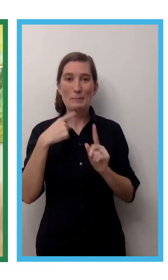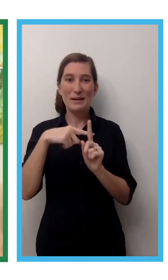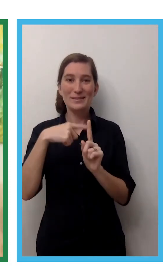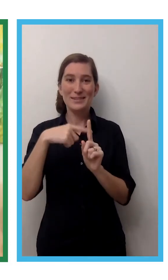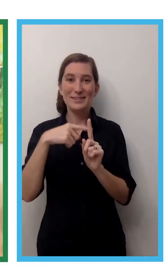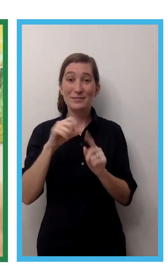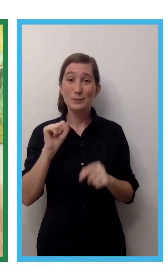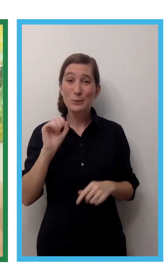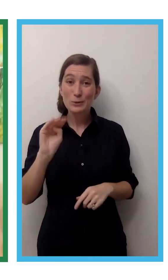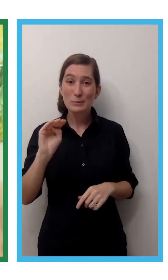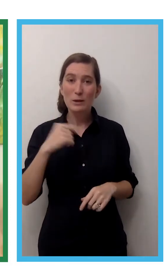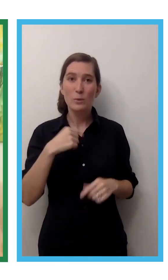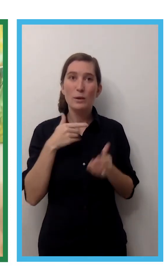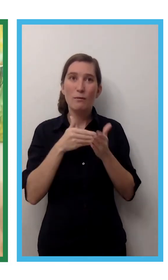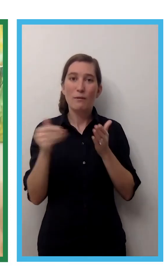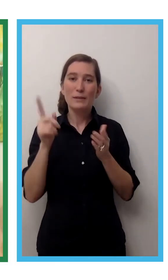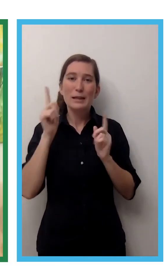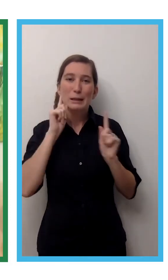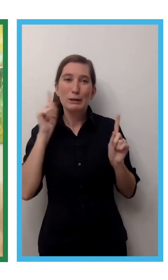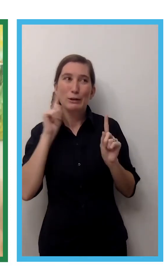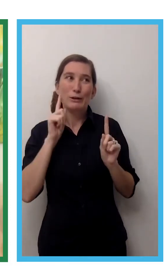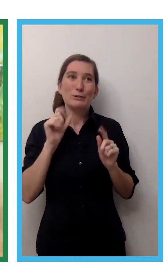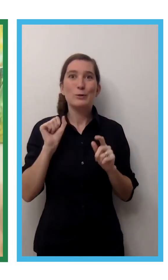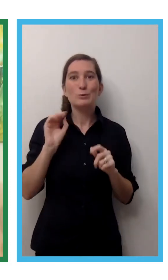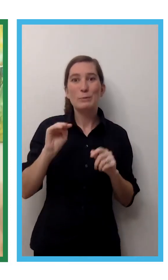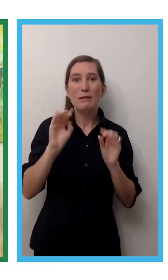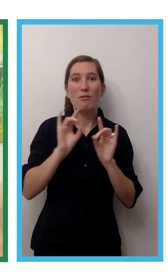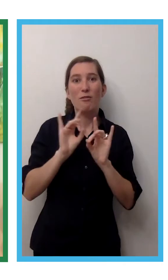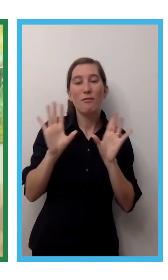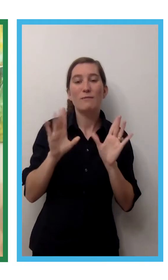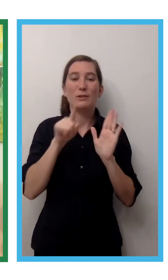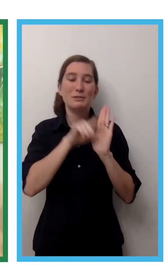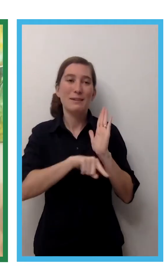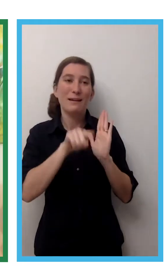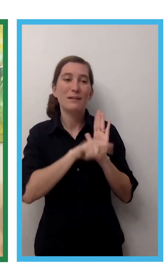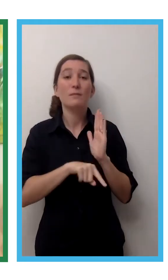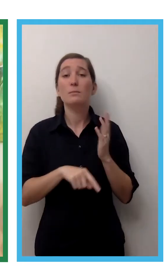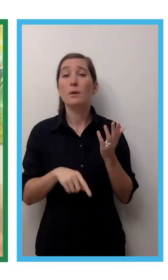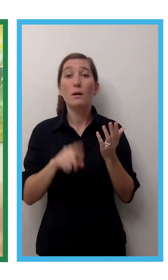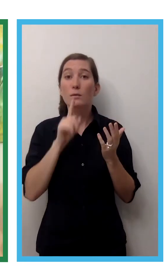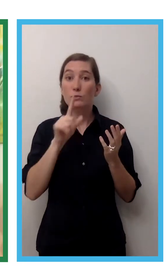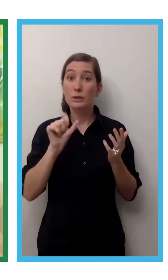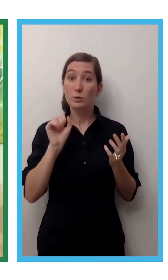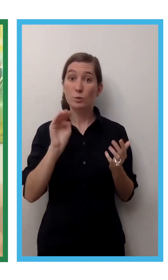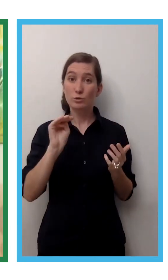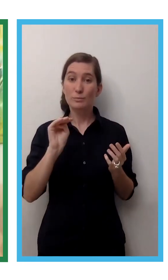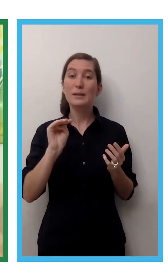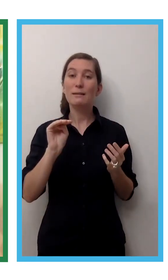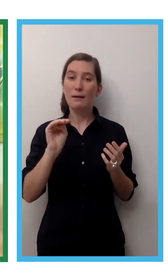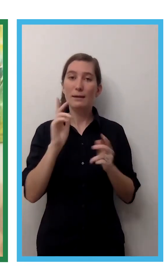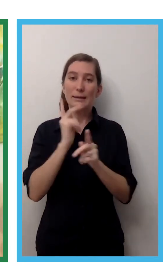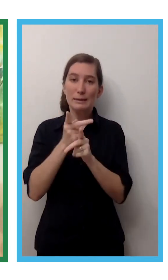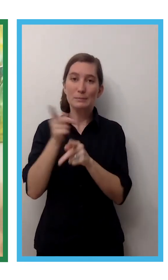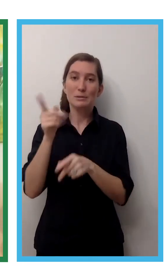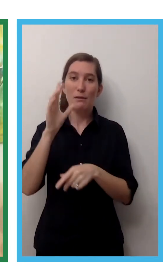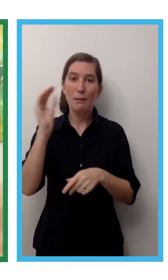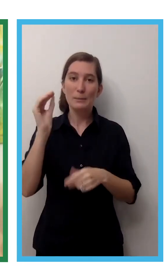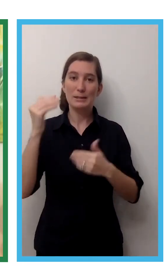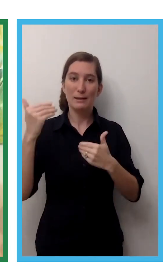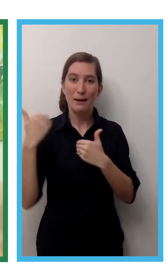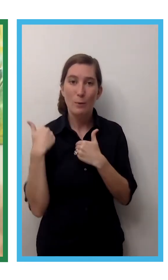it has done is it's making companies accountable, because now it's much easier for me to